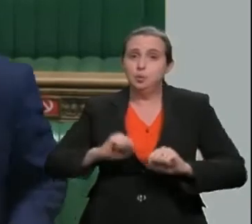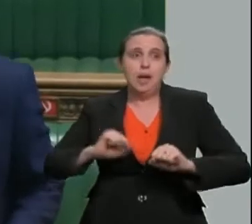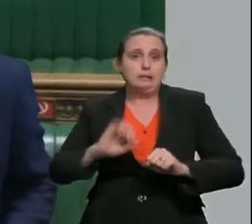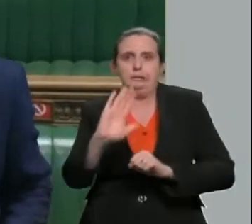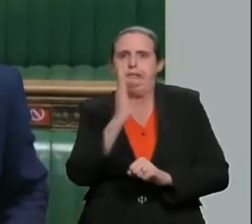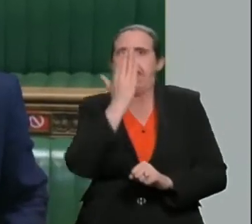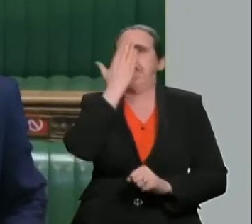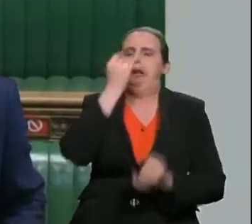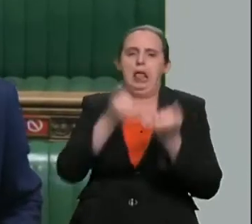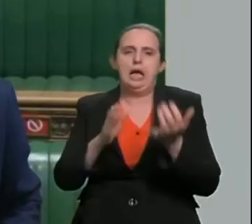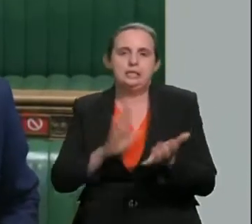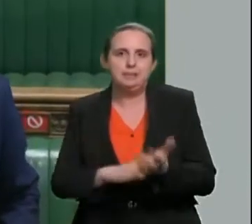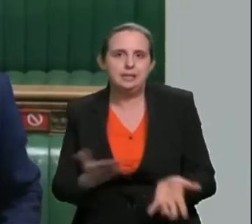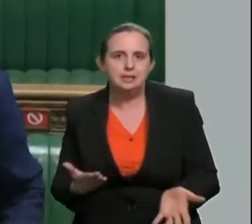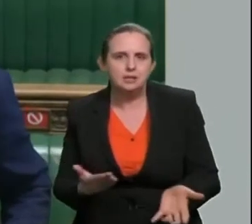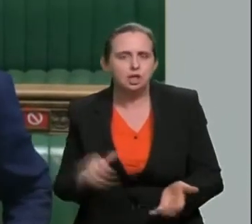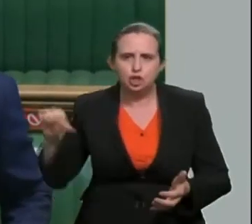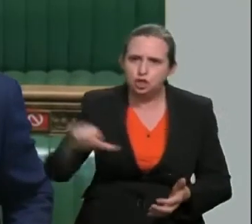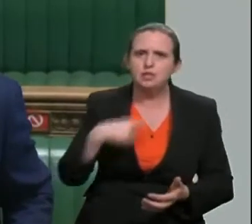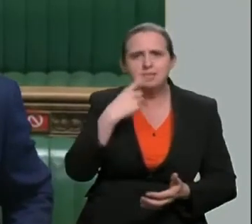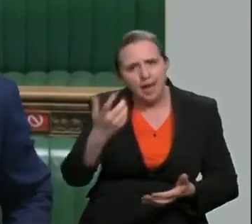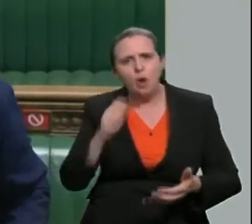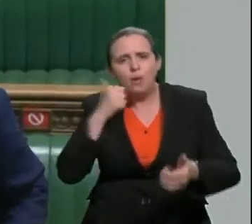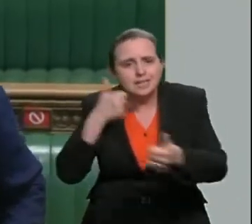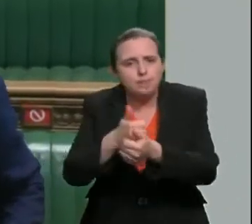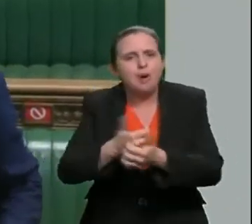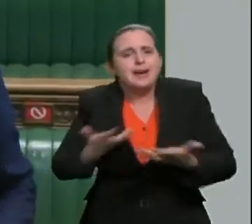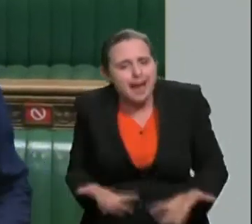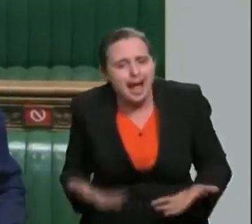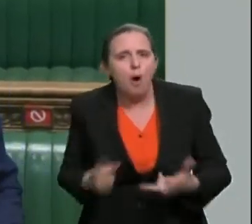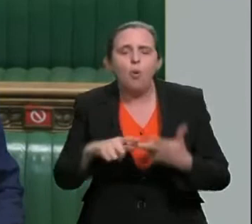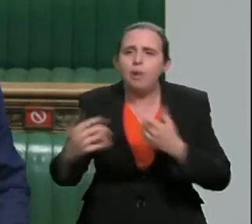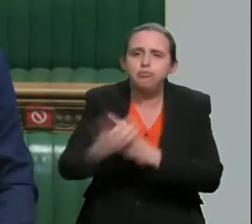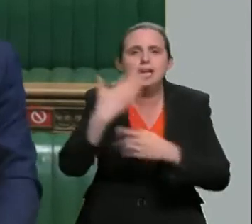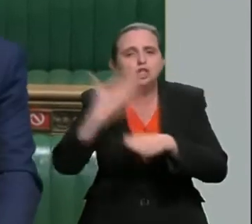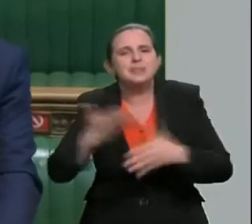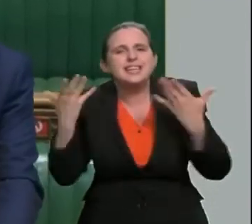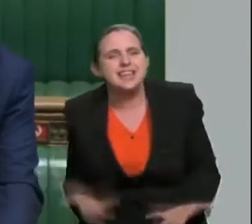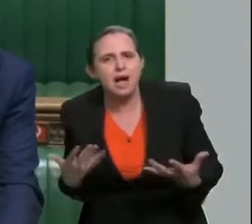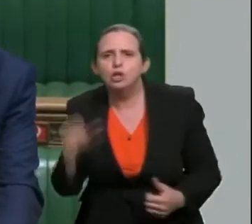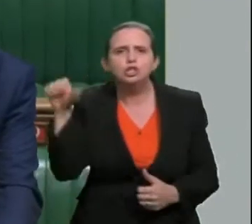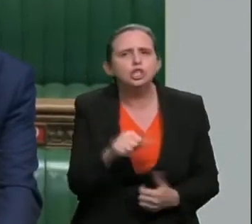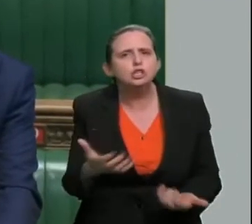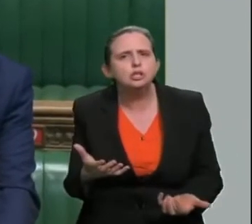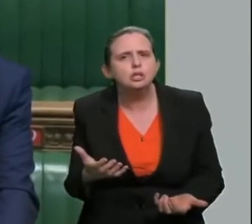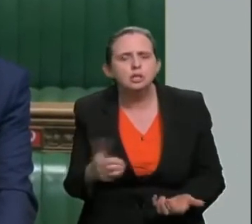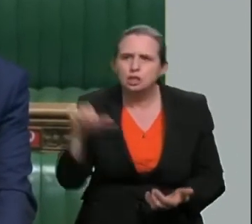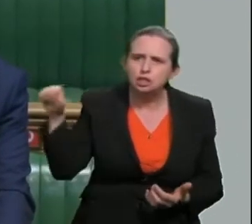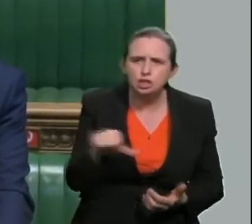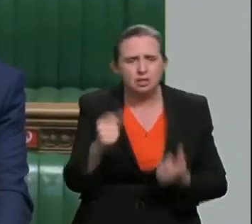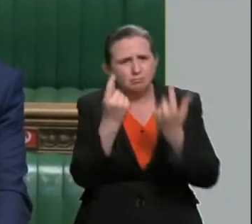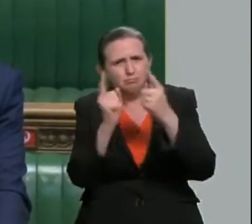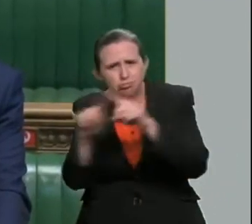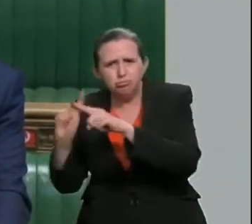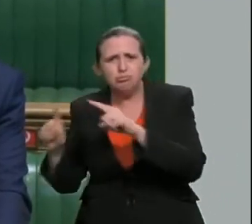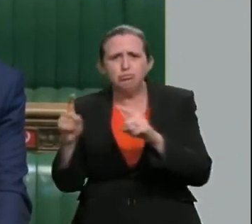I'd say to businesses, we'll support you now. We'll protect jobs now. Because the CBI, the Federation of